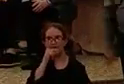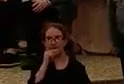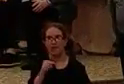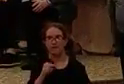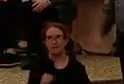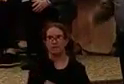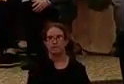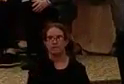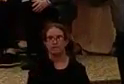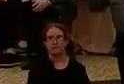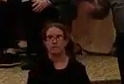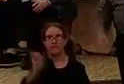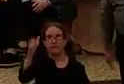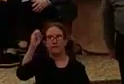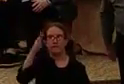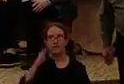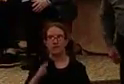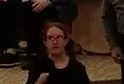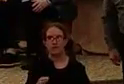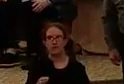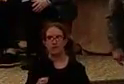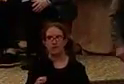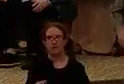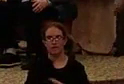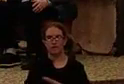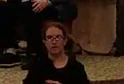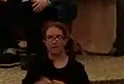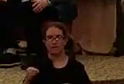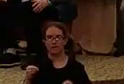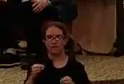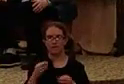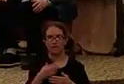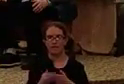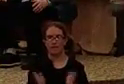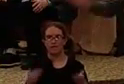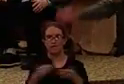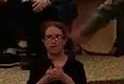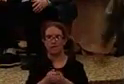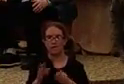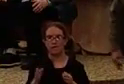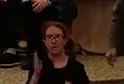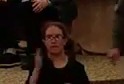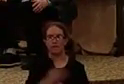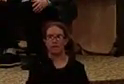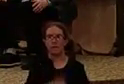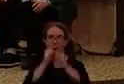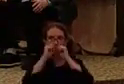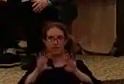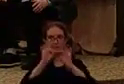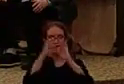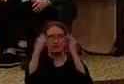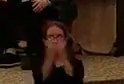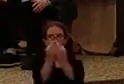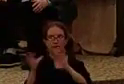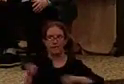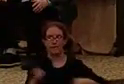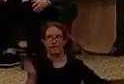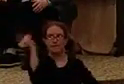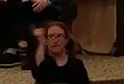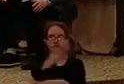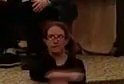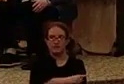you, amen, that Jacob left that room that day with the birthright and all the blessings of the family. But he left that